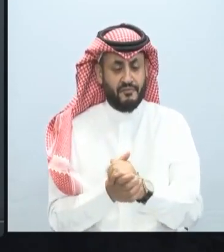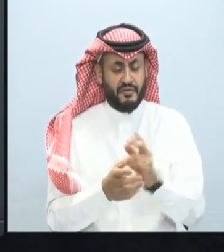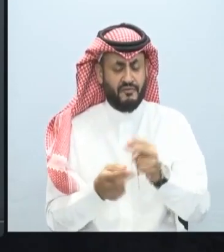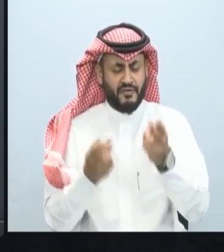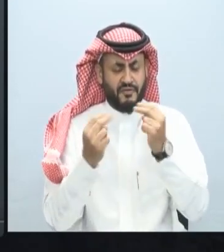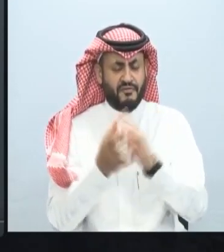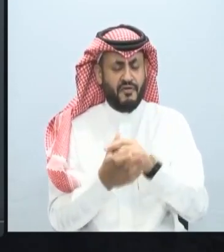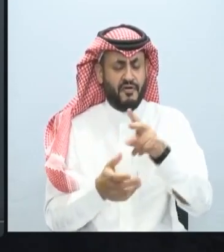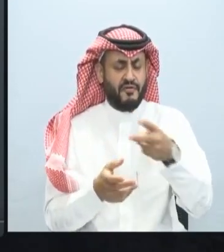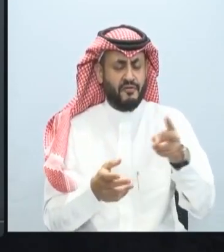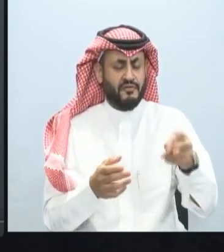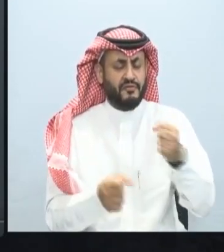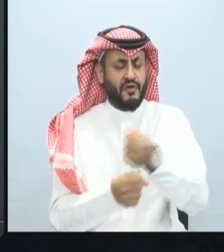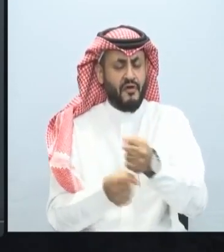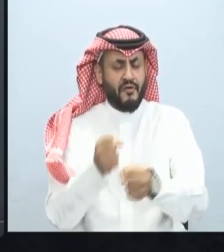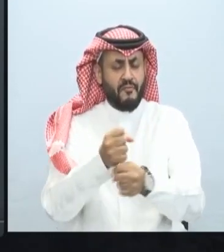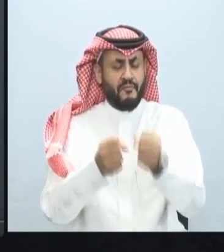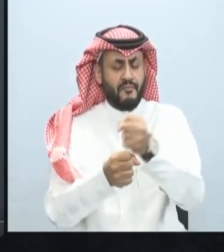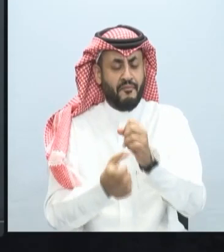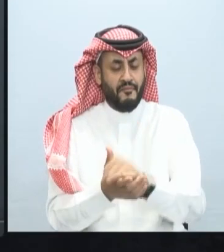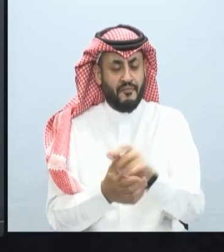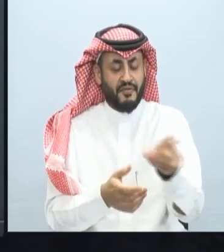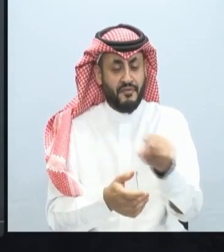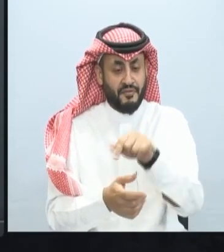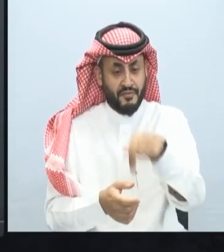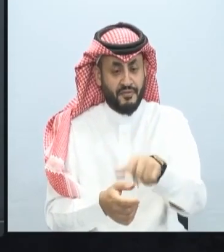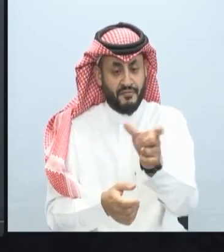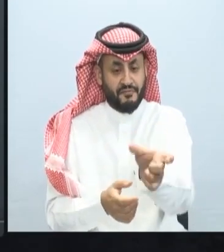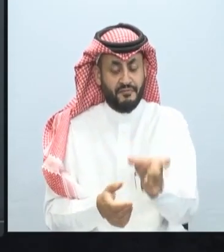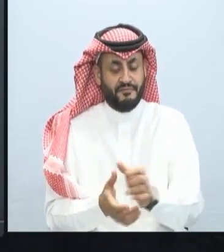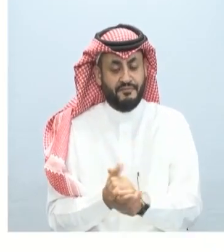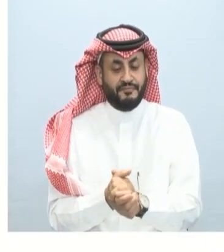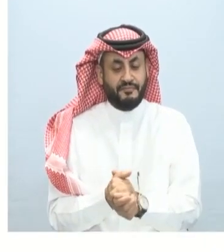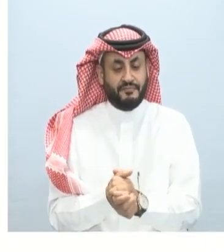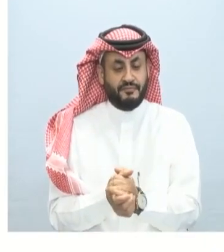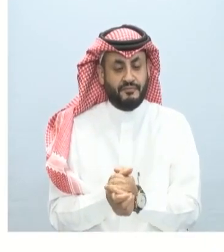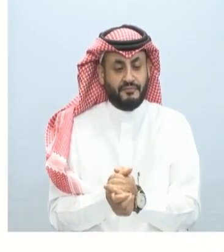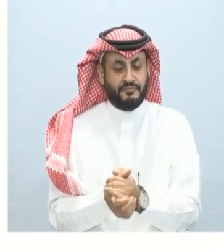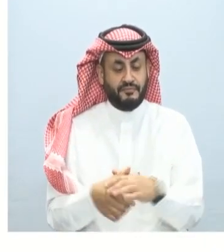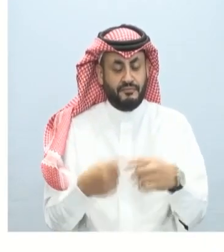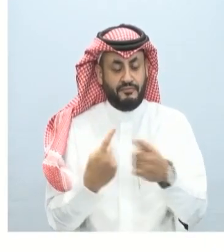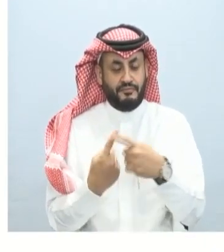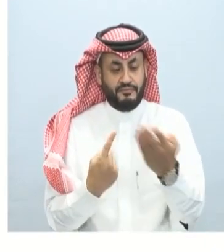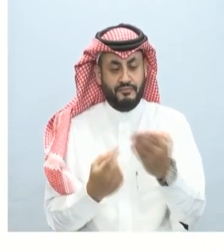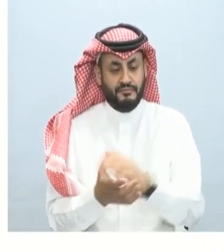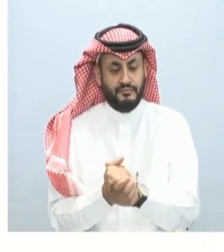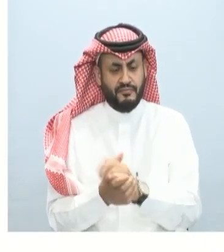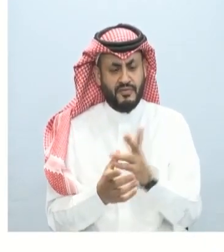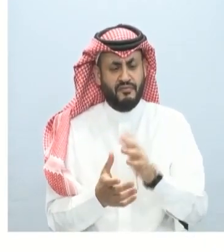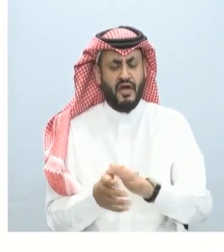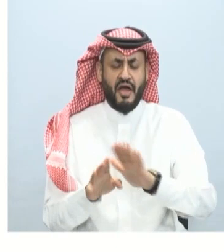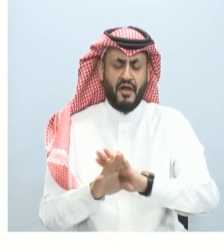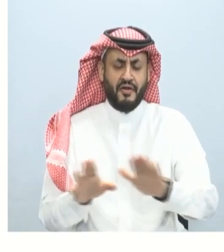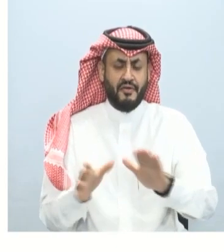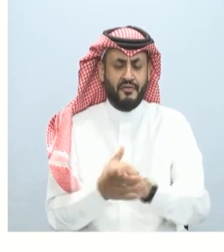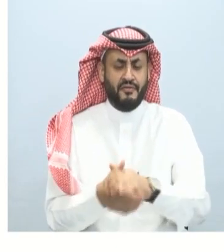focus on different structures within the same sentences. Now, first of all here, I'm almost done with this